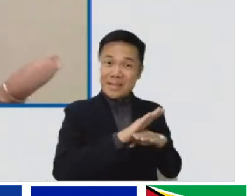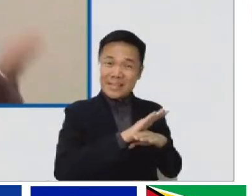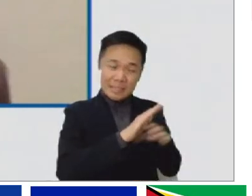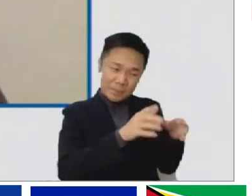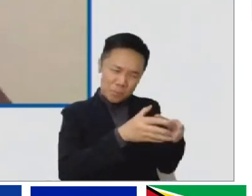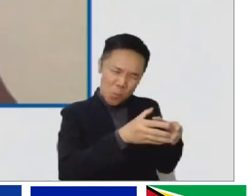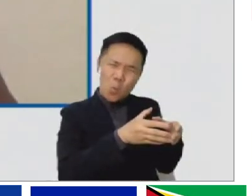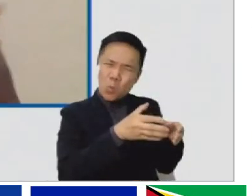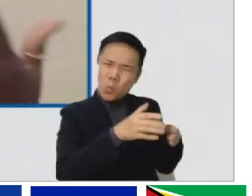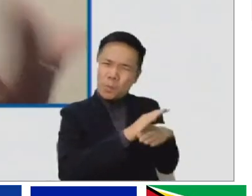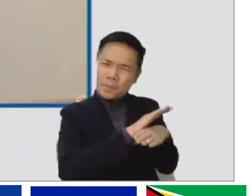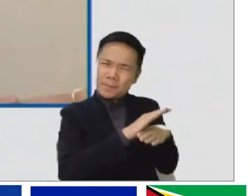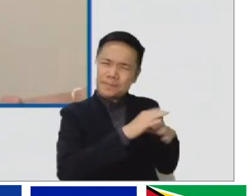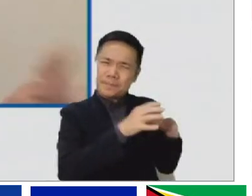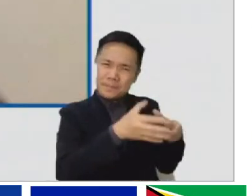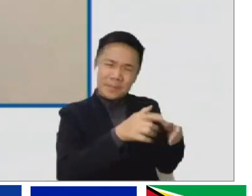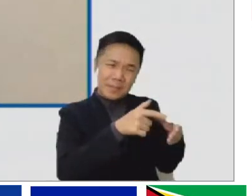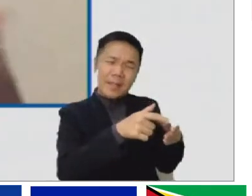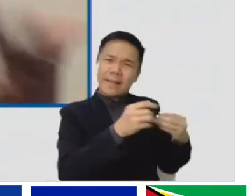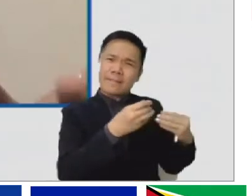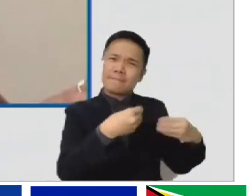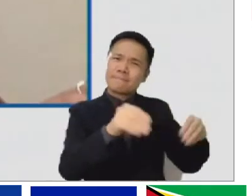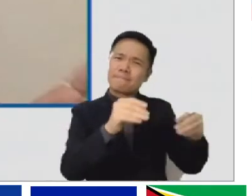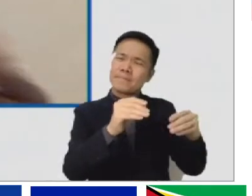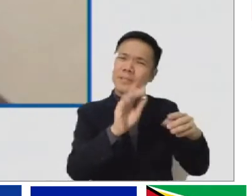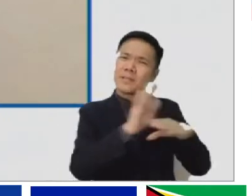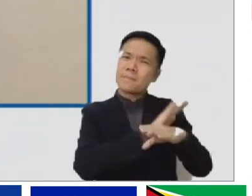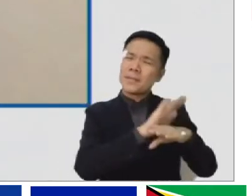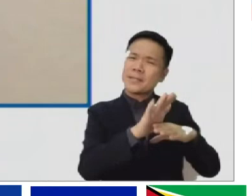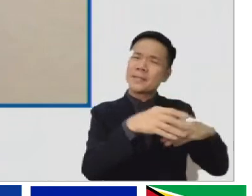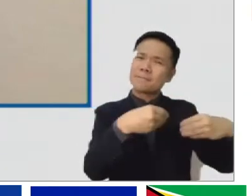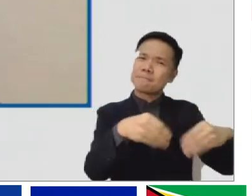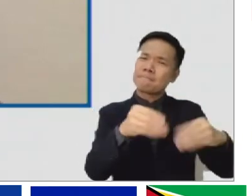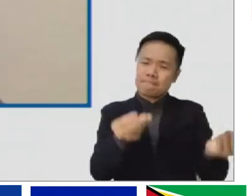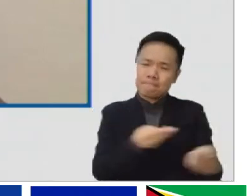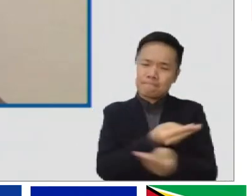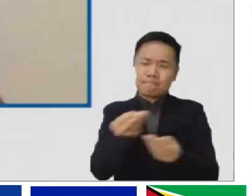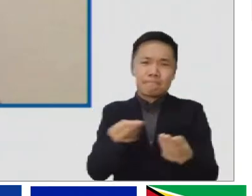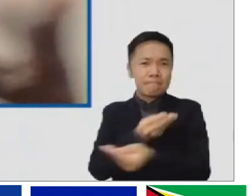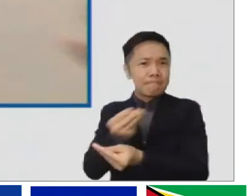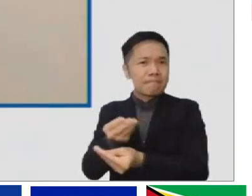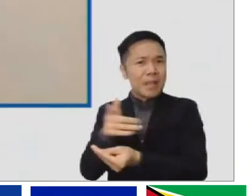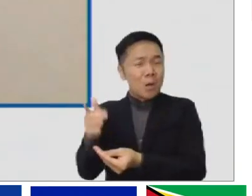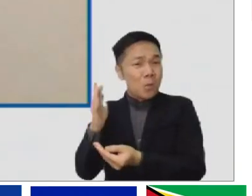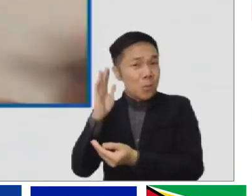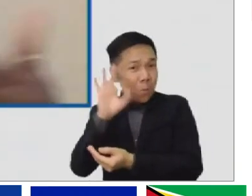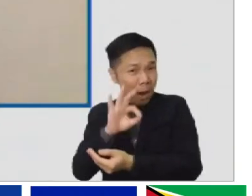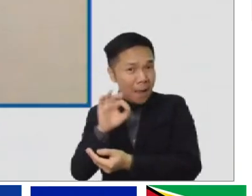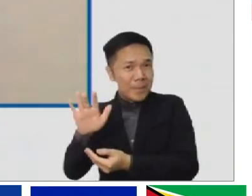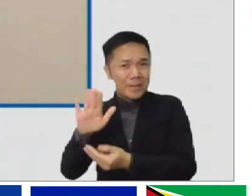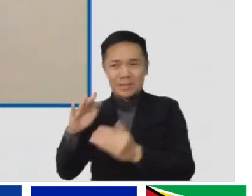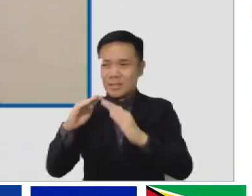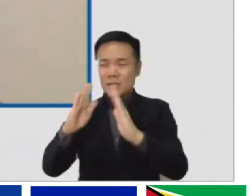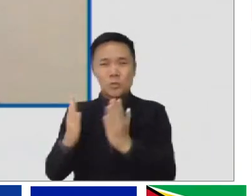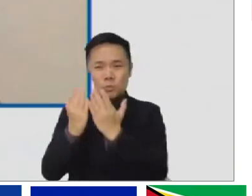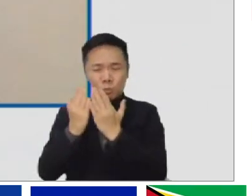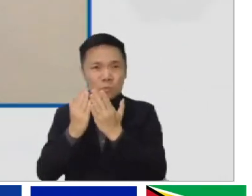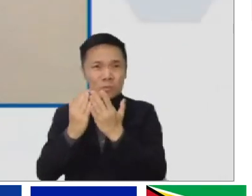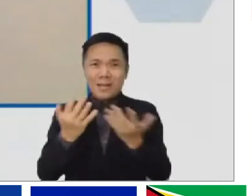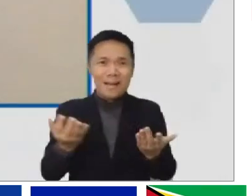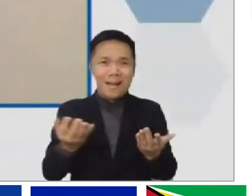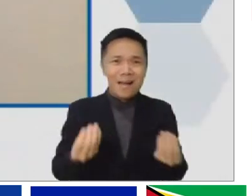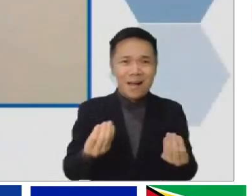to sell on their trays because schools were closed, so that persons could not sell on their trays, so that those